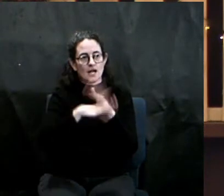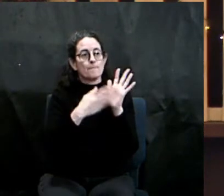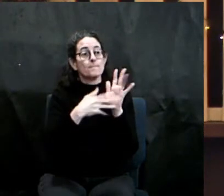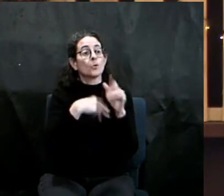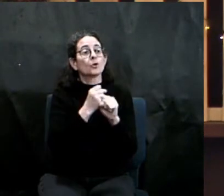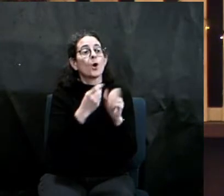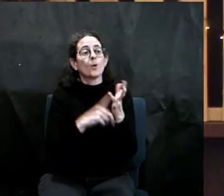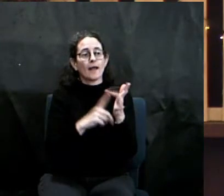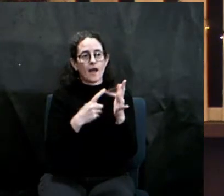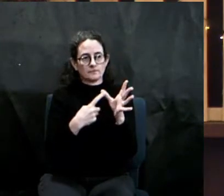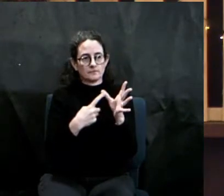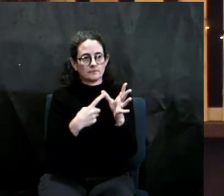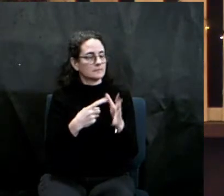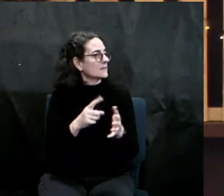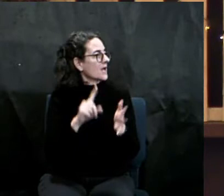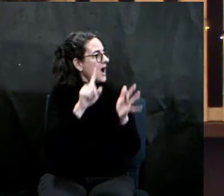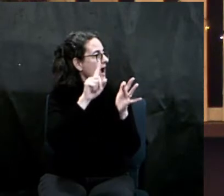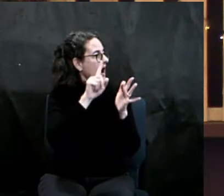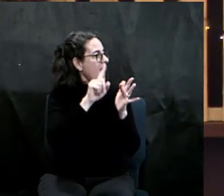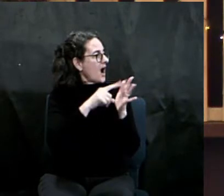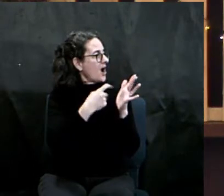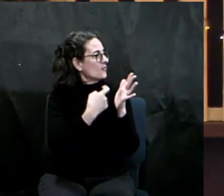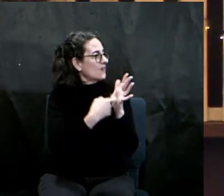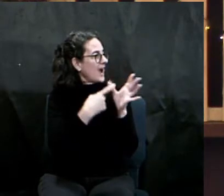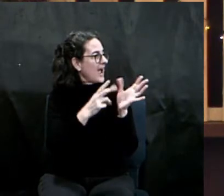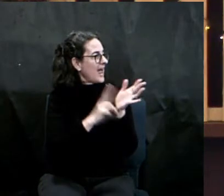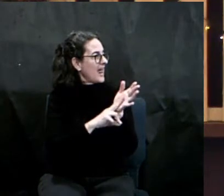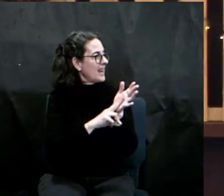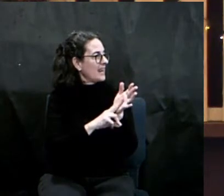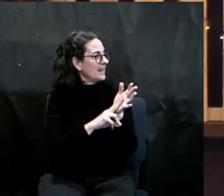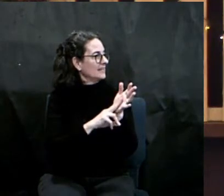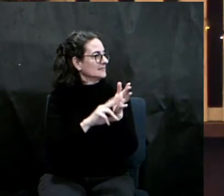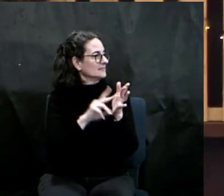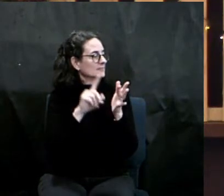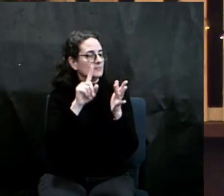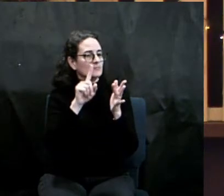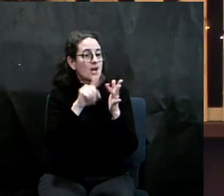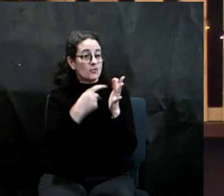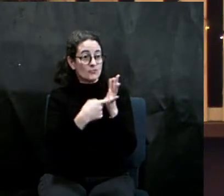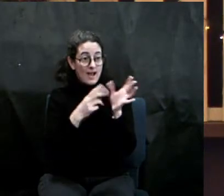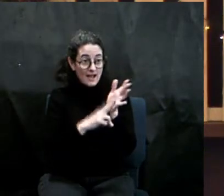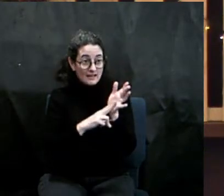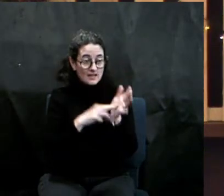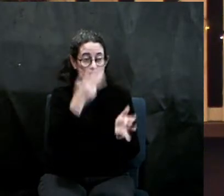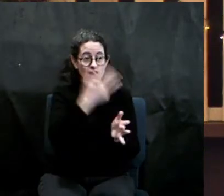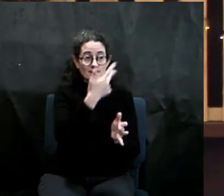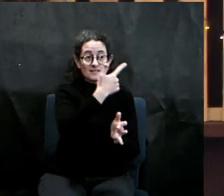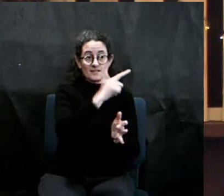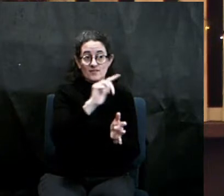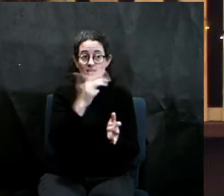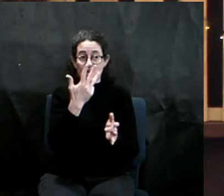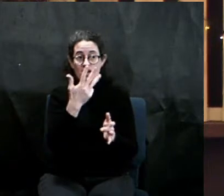And in Iran, it's almost unimaginable. In 1979, there were an